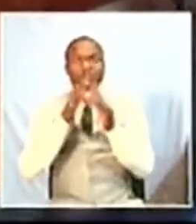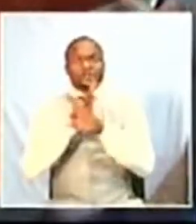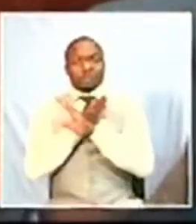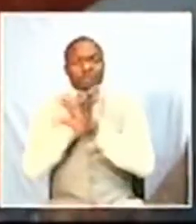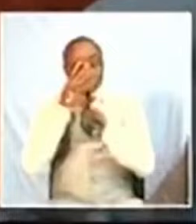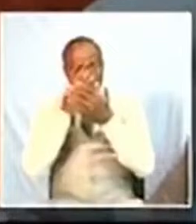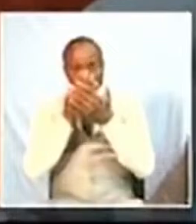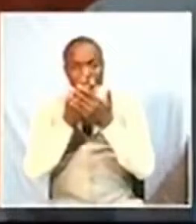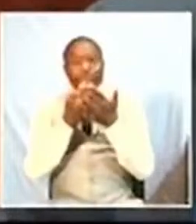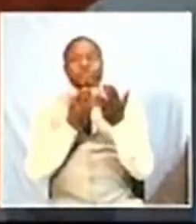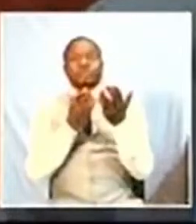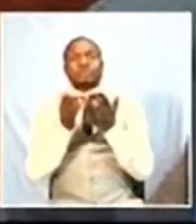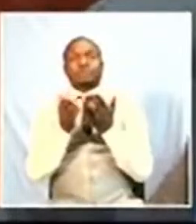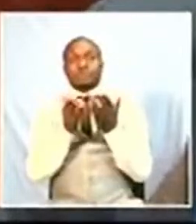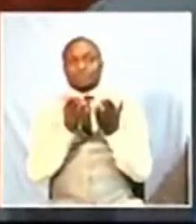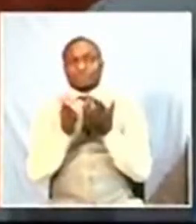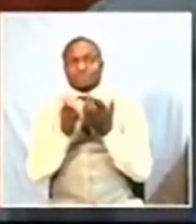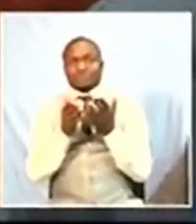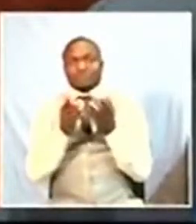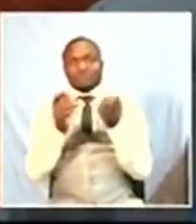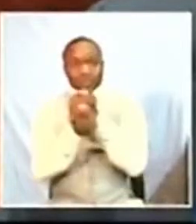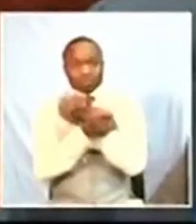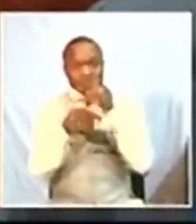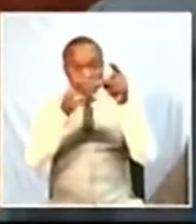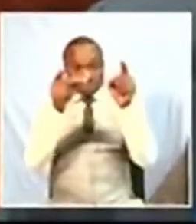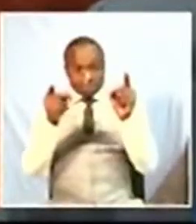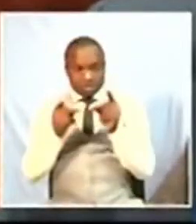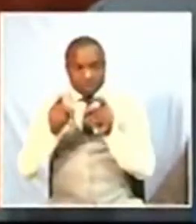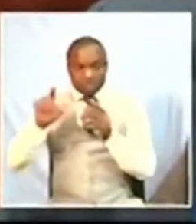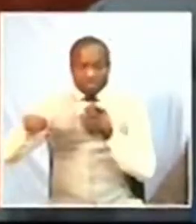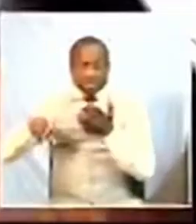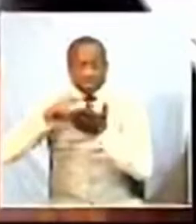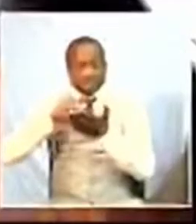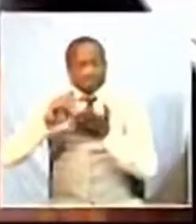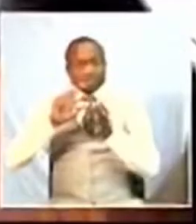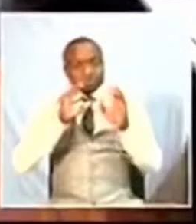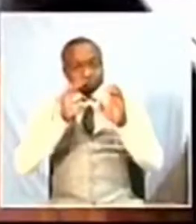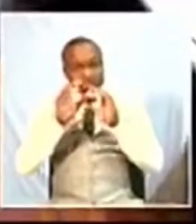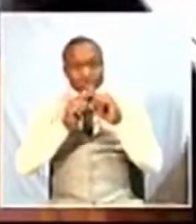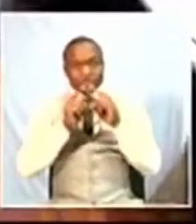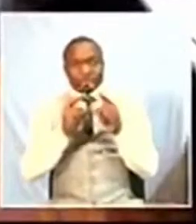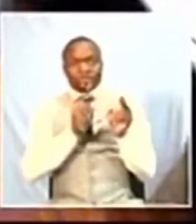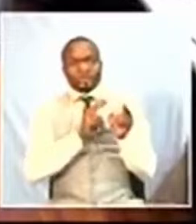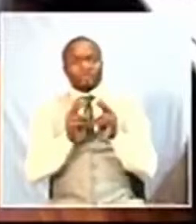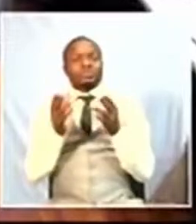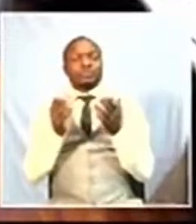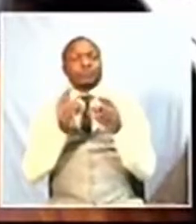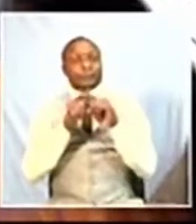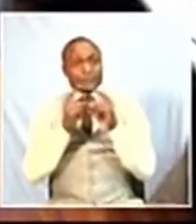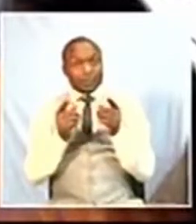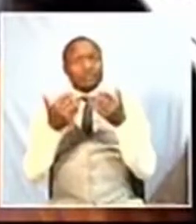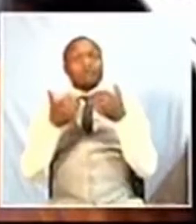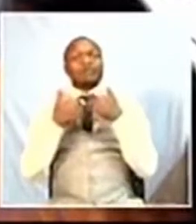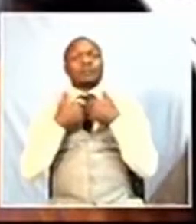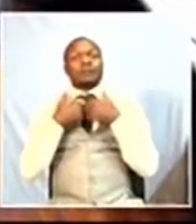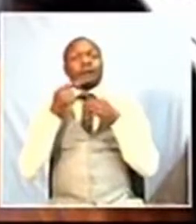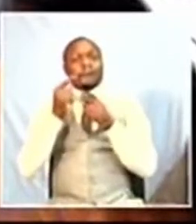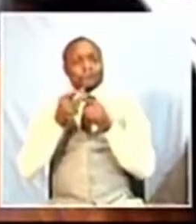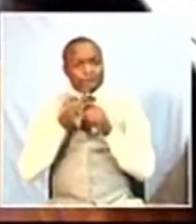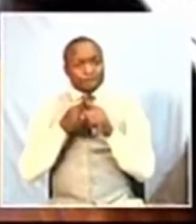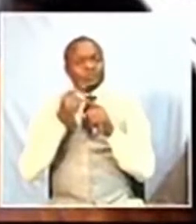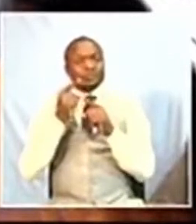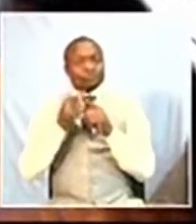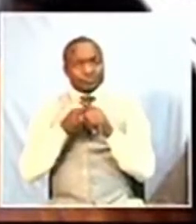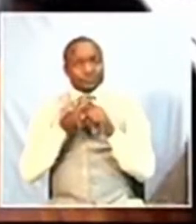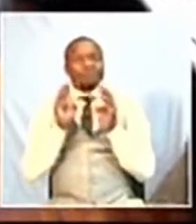And last week we tried to communicate with them over the same, but there's not been any response. But we usually have monthly